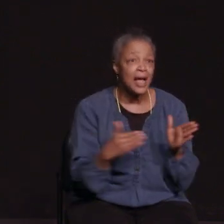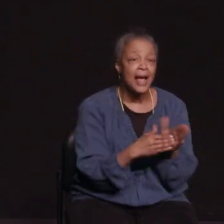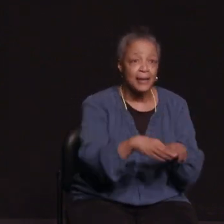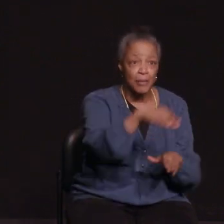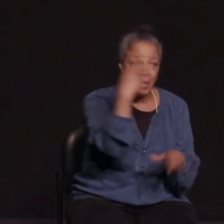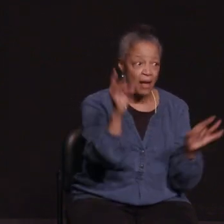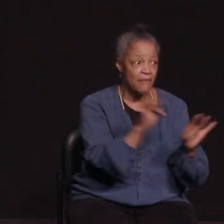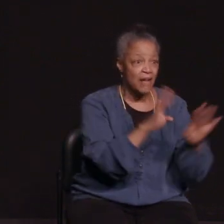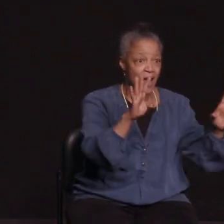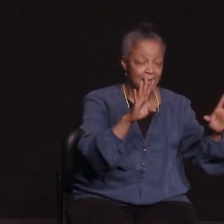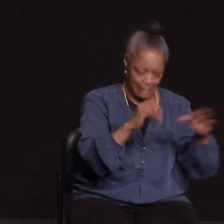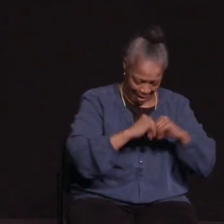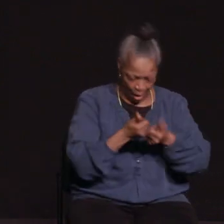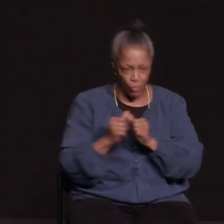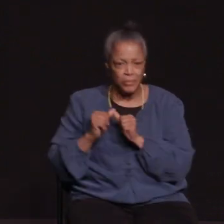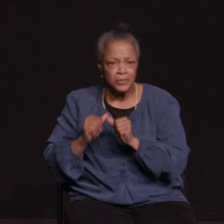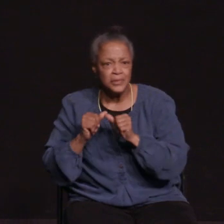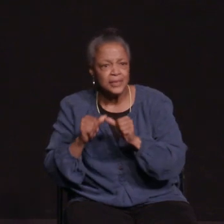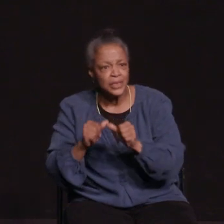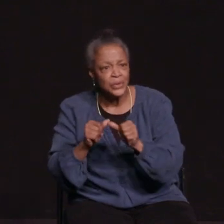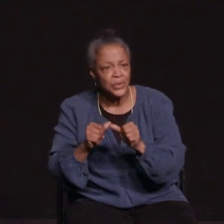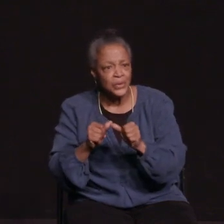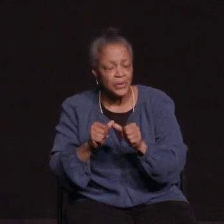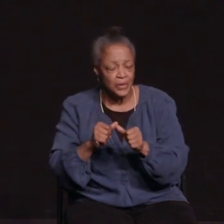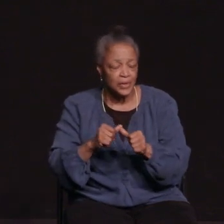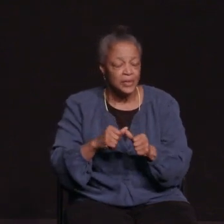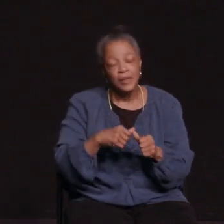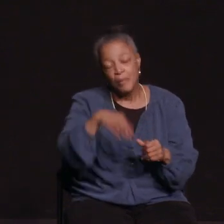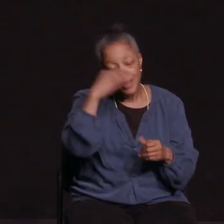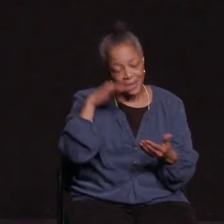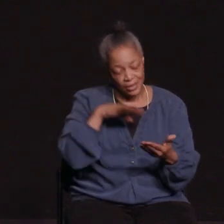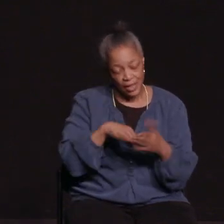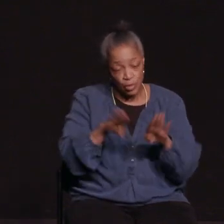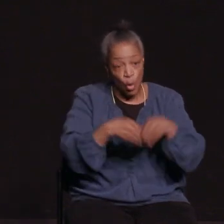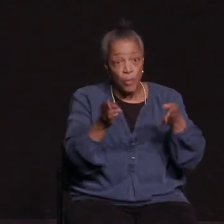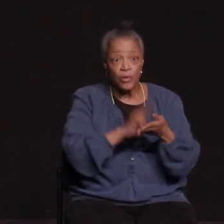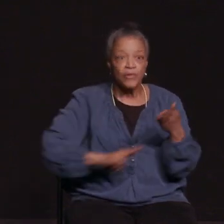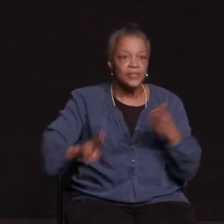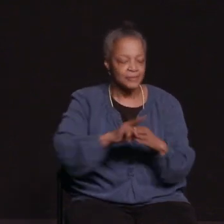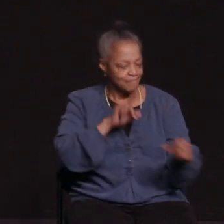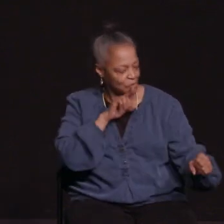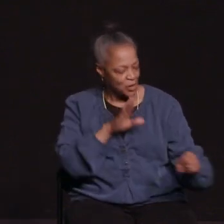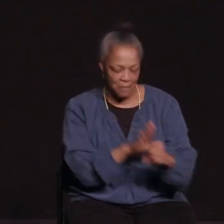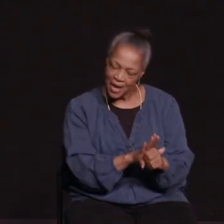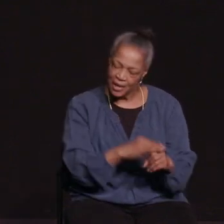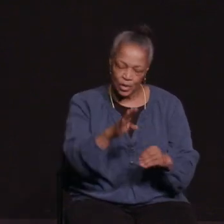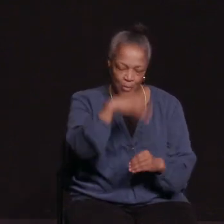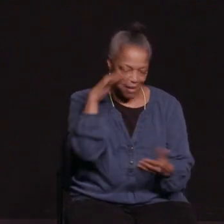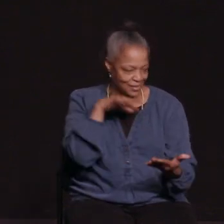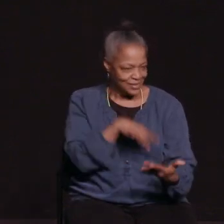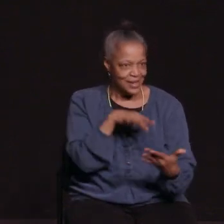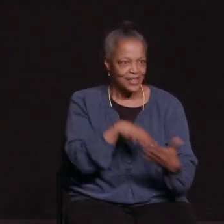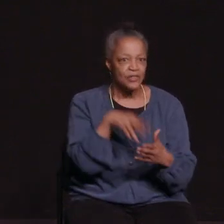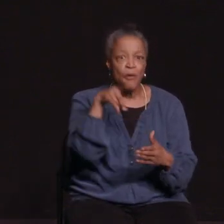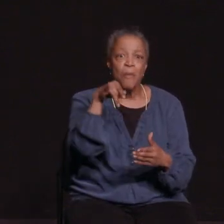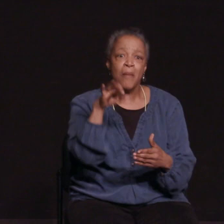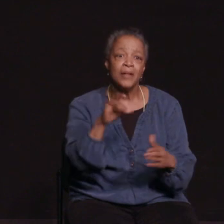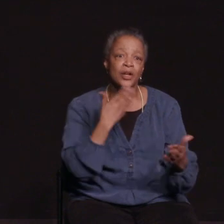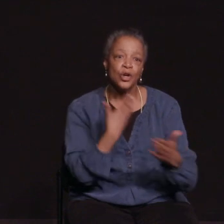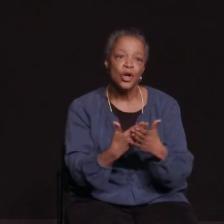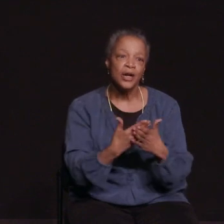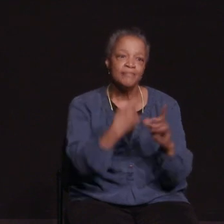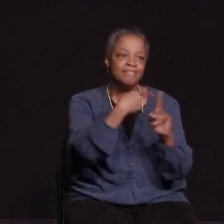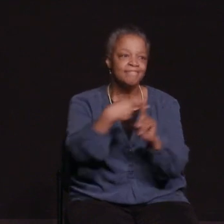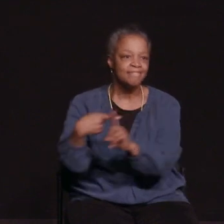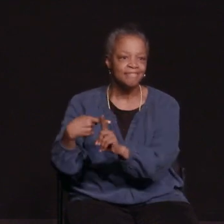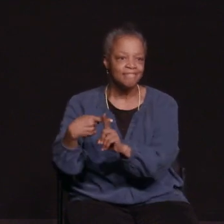violence. So the Black Studies Open University is a commitment to Black studies as a public good.